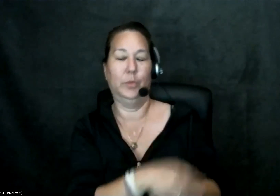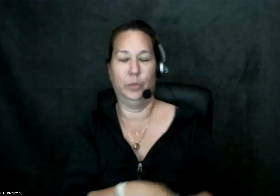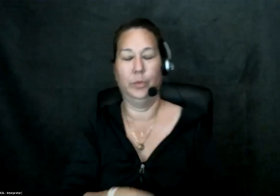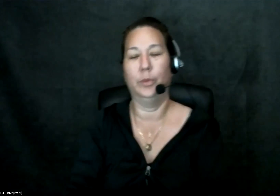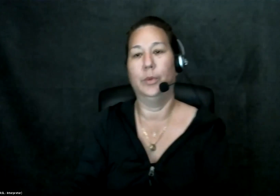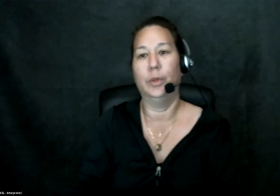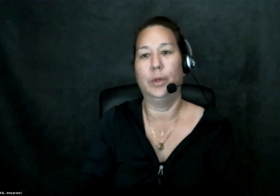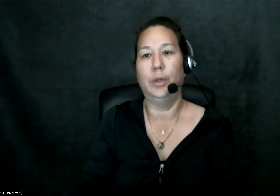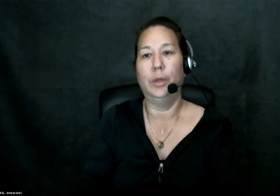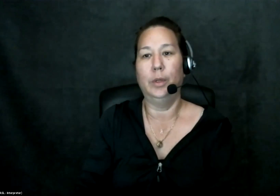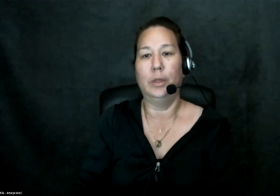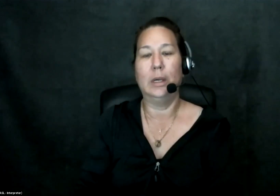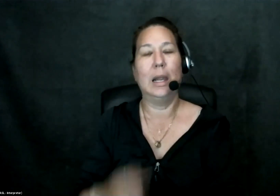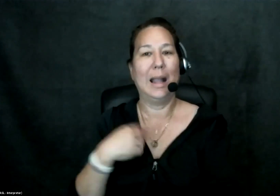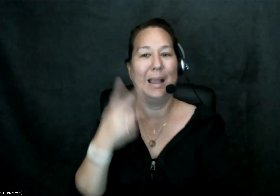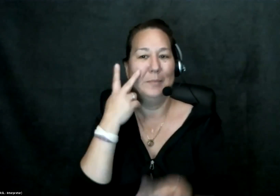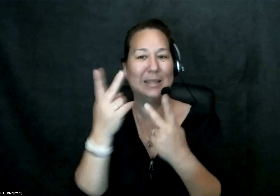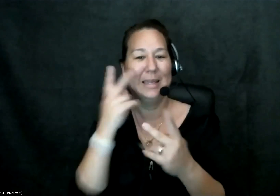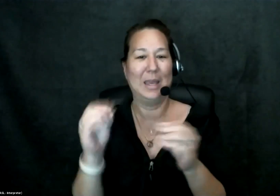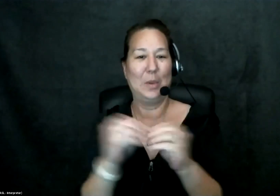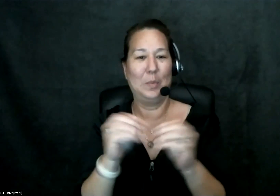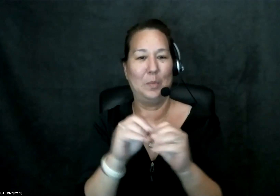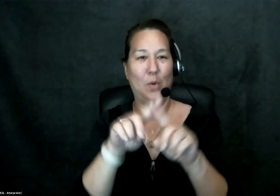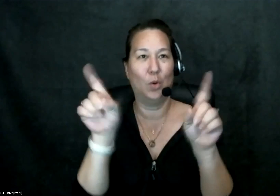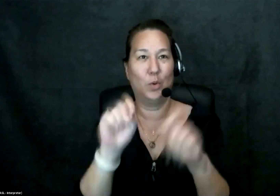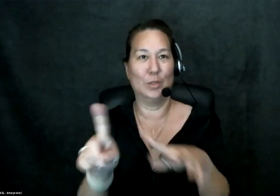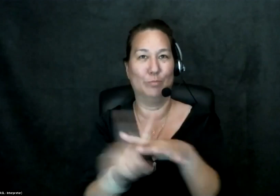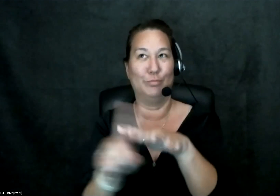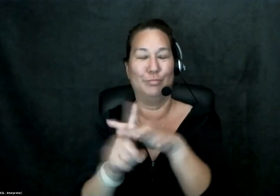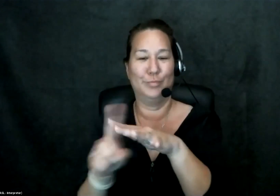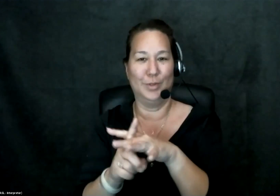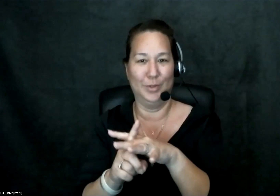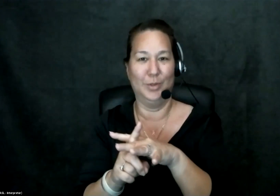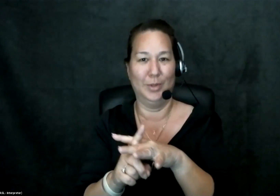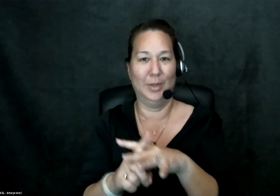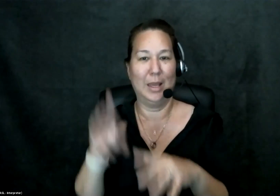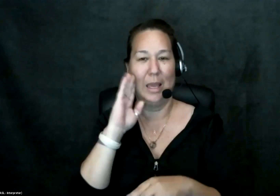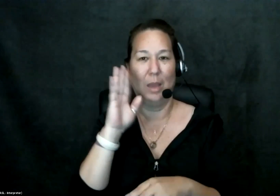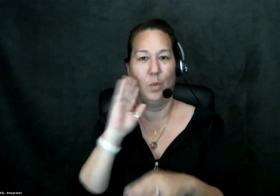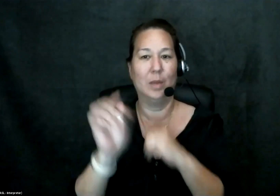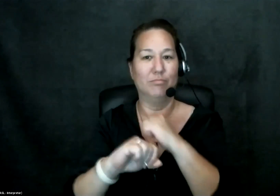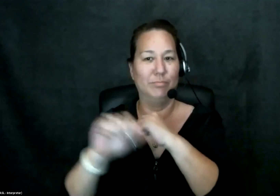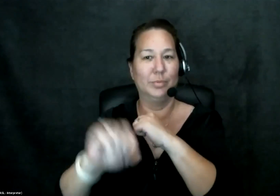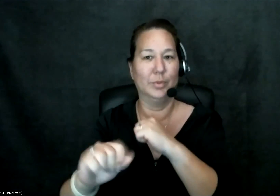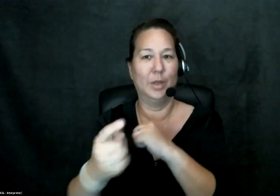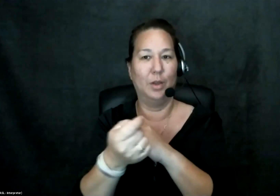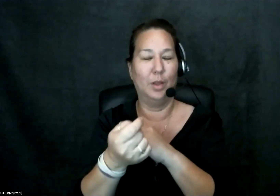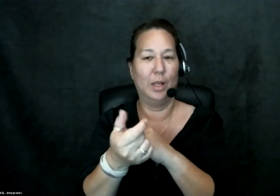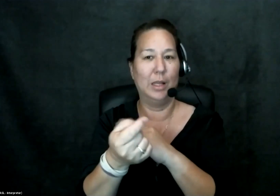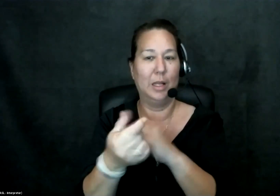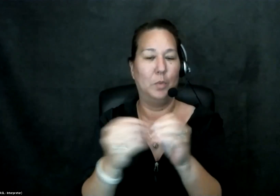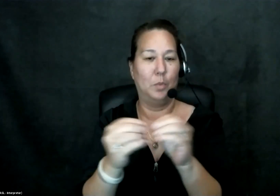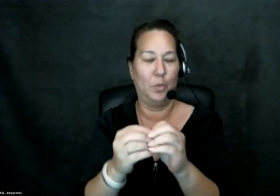Thank you, Dr. Hernandez. I'm seeing more questions come into the chat. I think I will extend it for a few minutes longer. Some